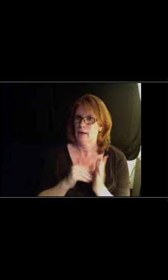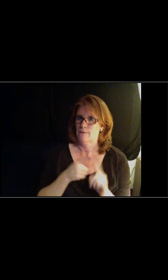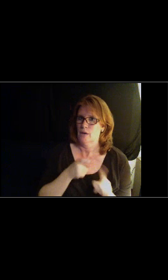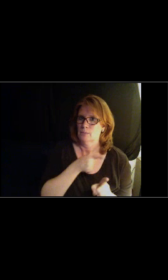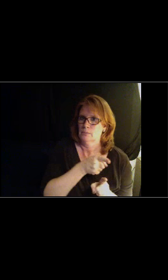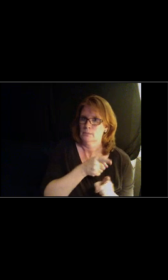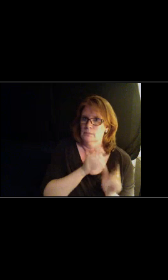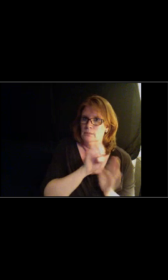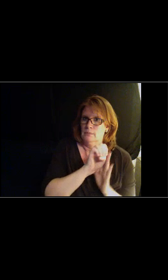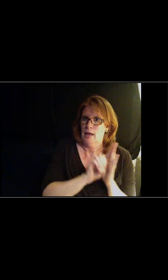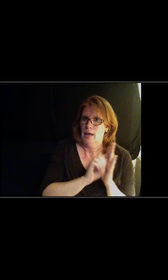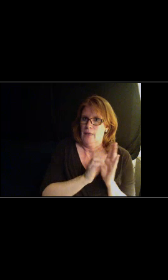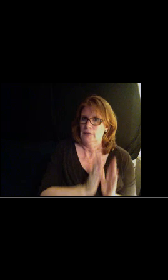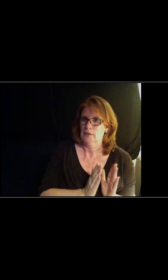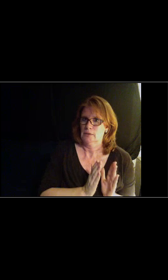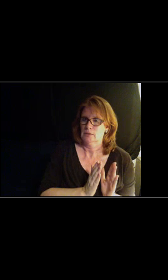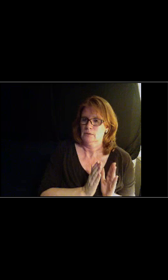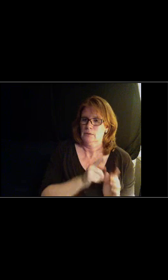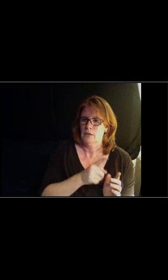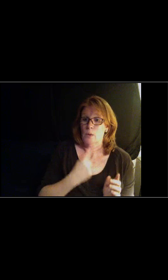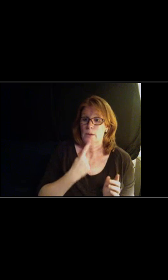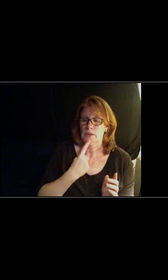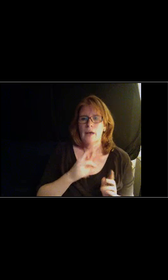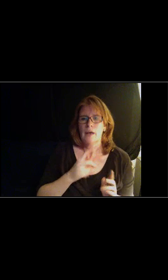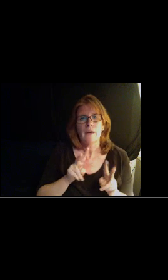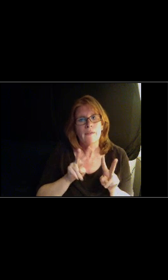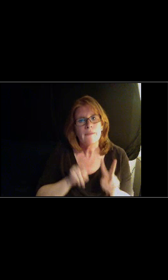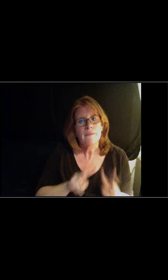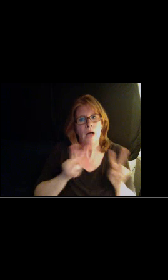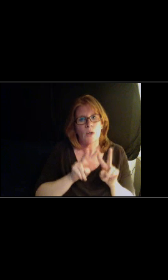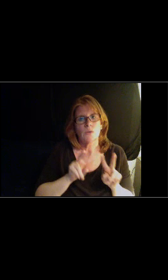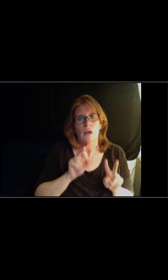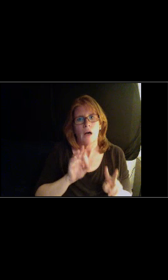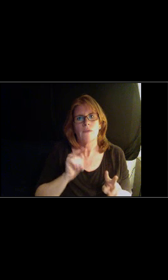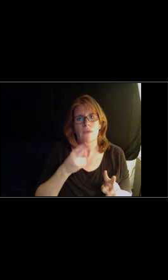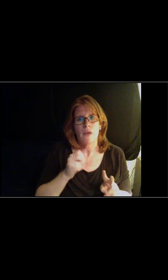So think about the values behind that.